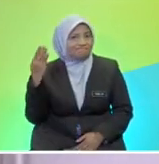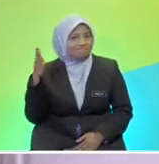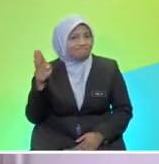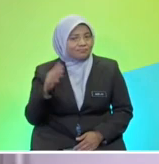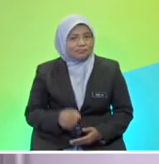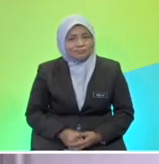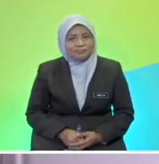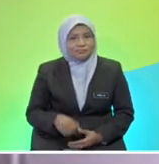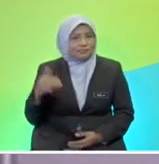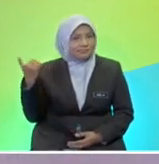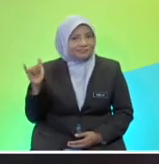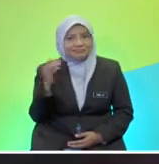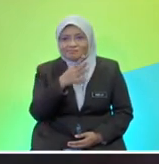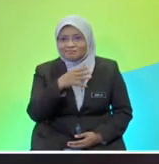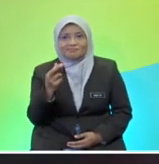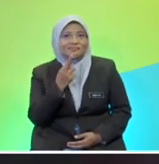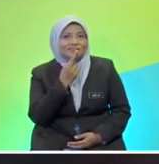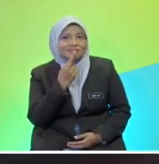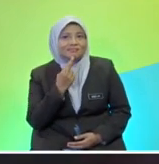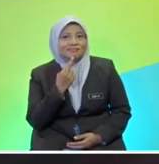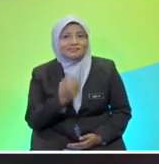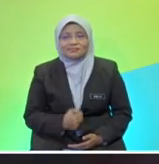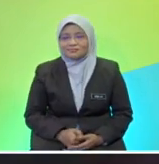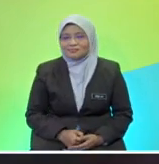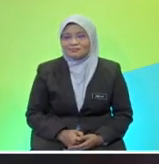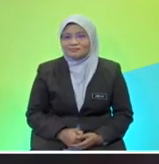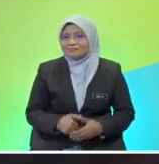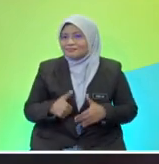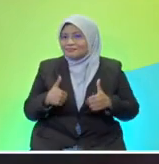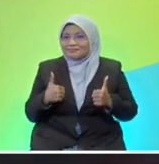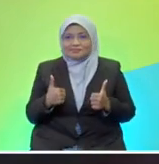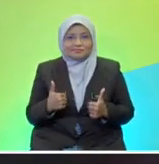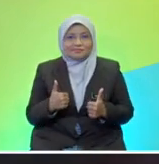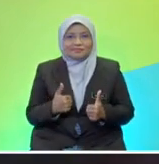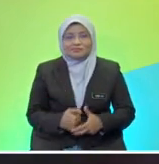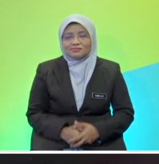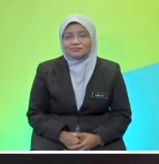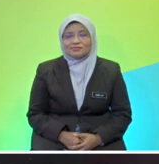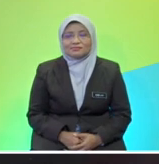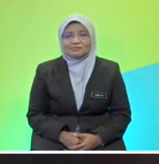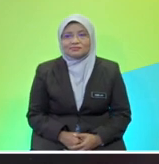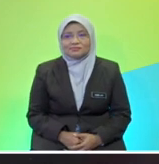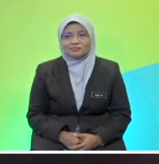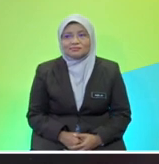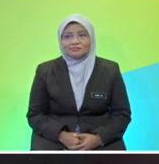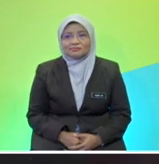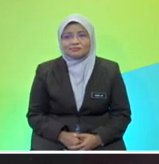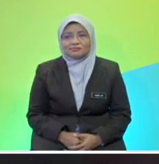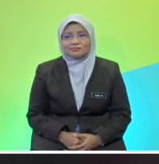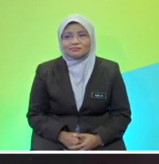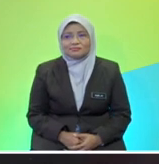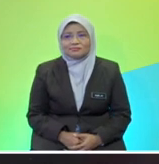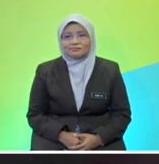and this is red. Very good. Very colorful marbles. Yep. I have one card left. How many more cards do you have, Teacher Rahma? Me too. I have